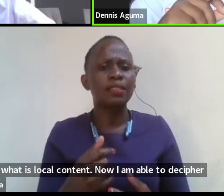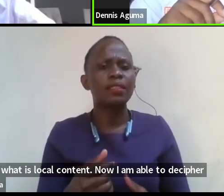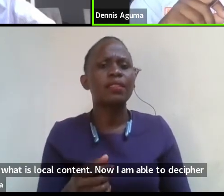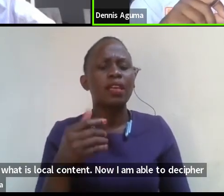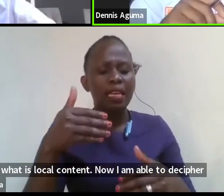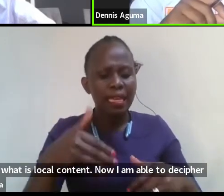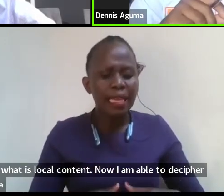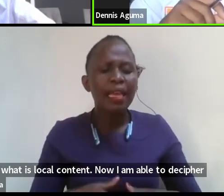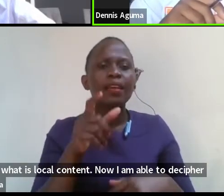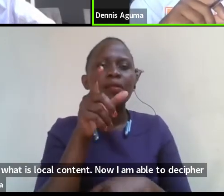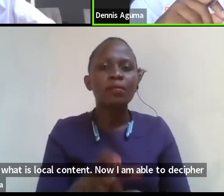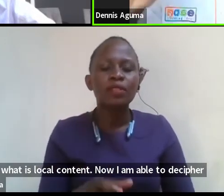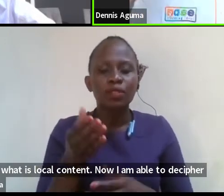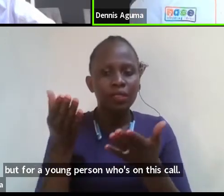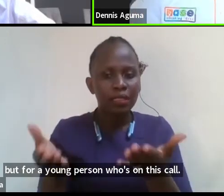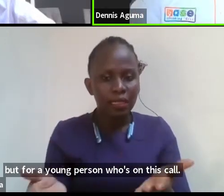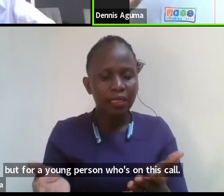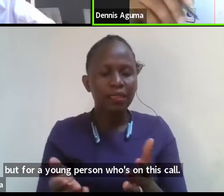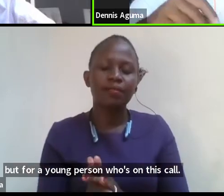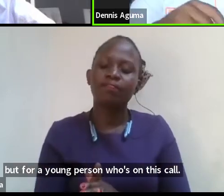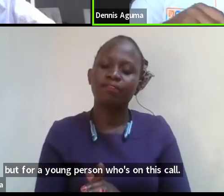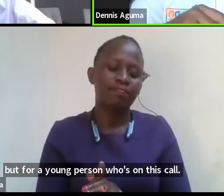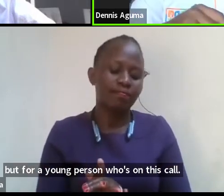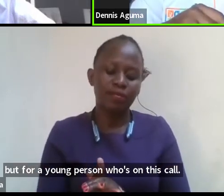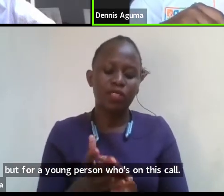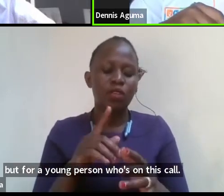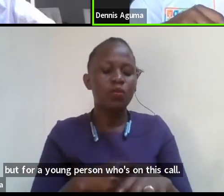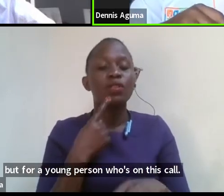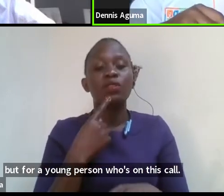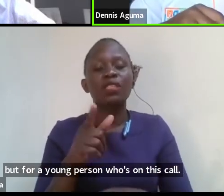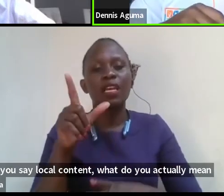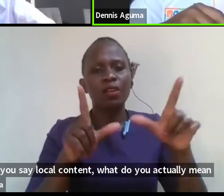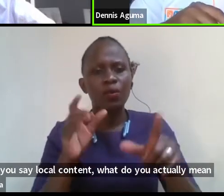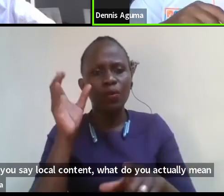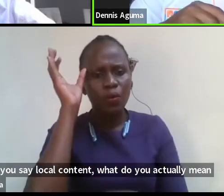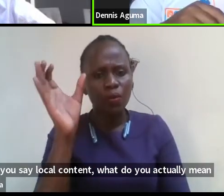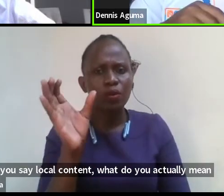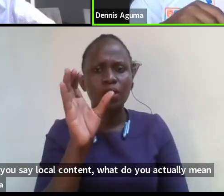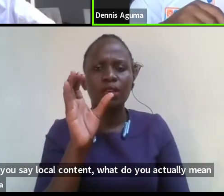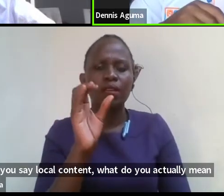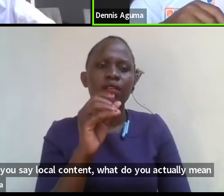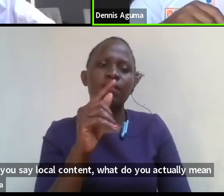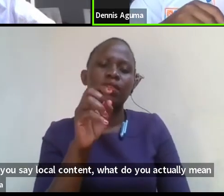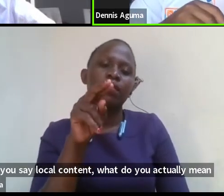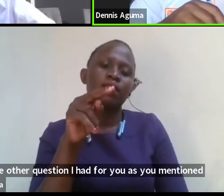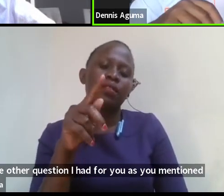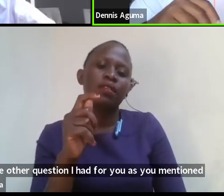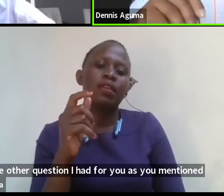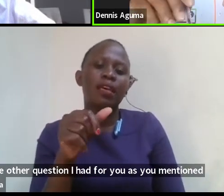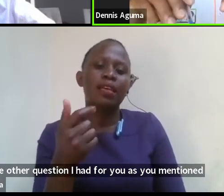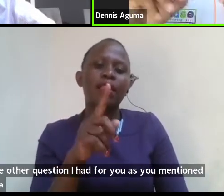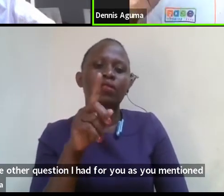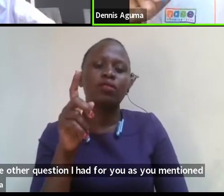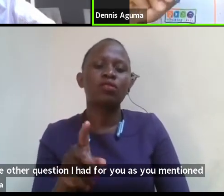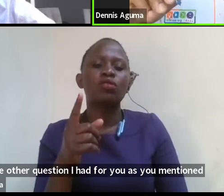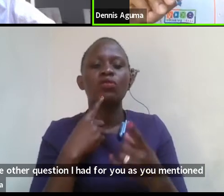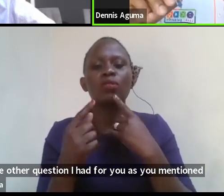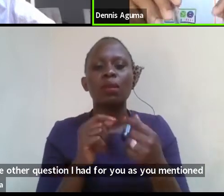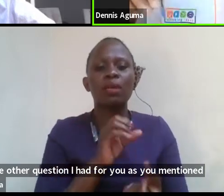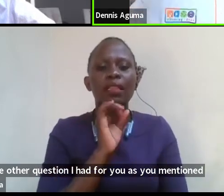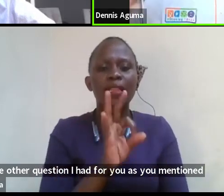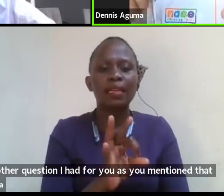call, when you say local content, what do you actually mean? The other question I had for you was, you mentioned 13 sectors that have been